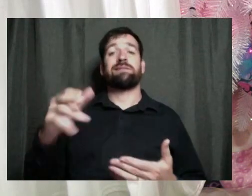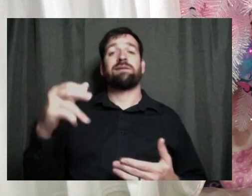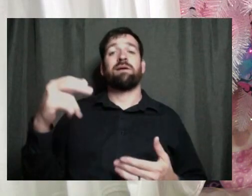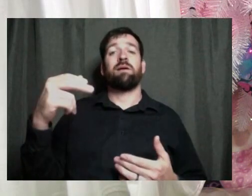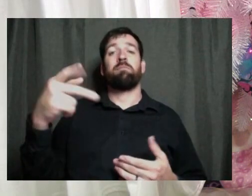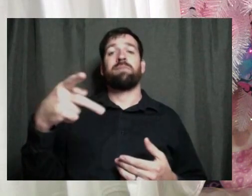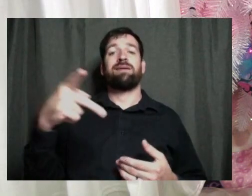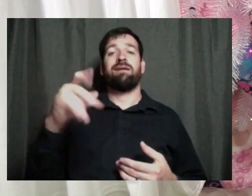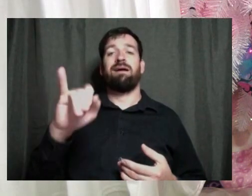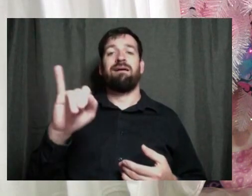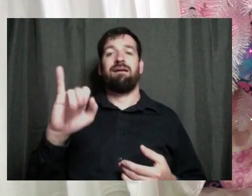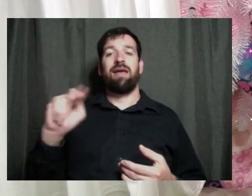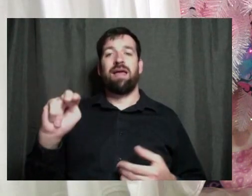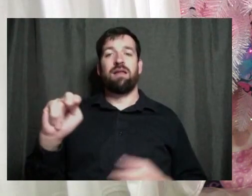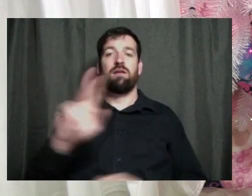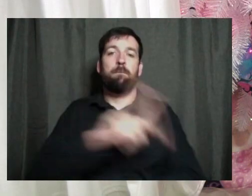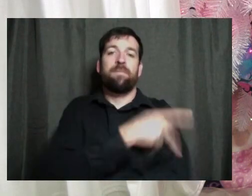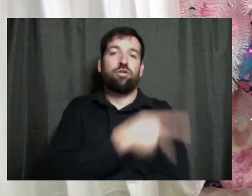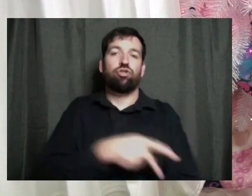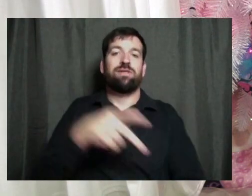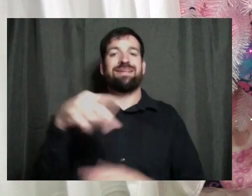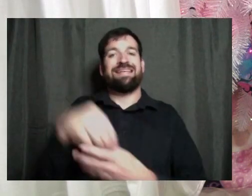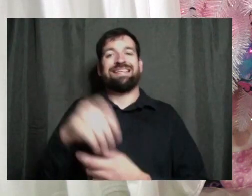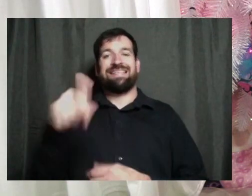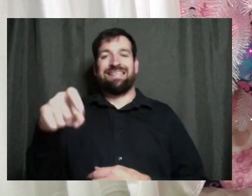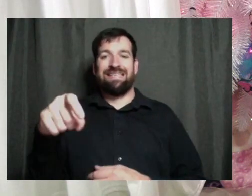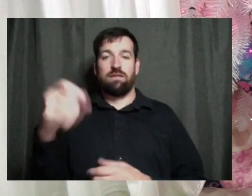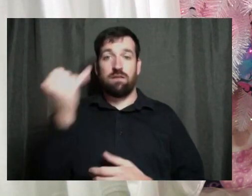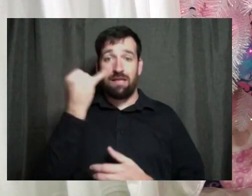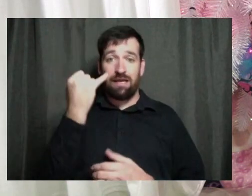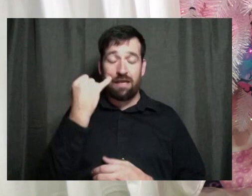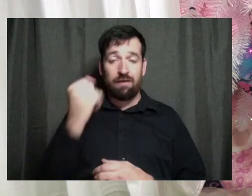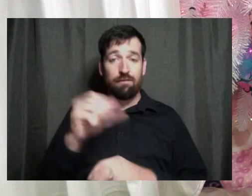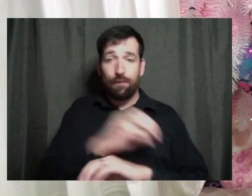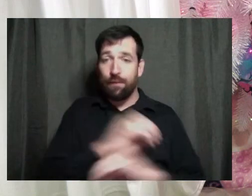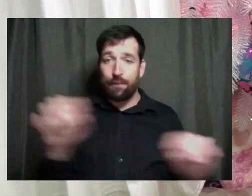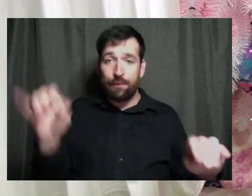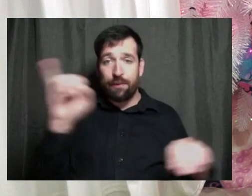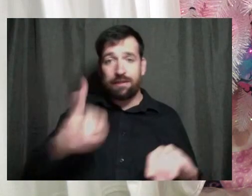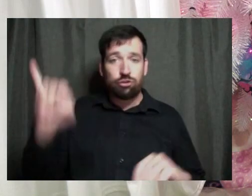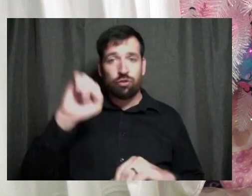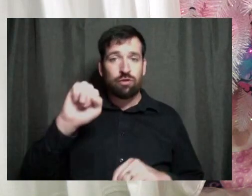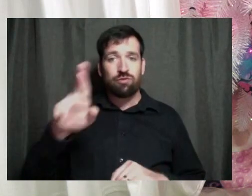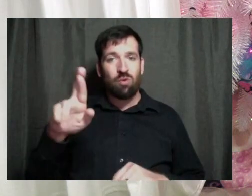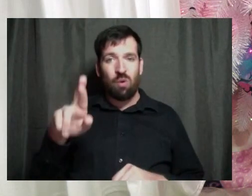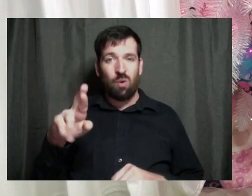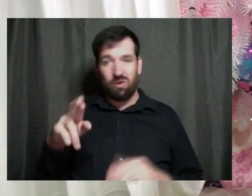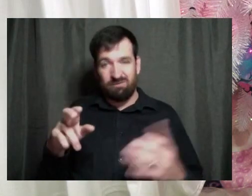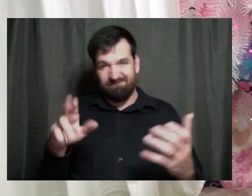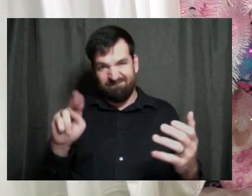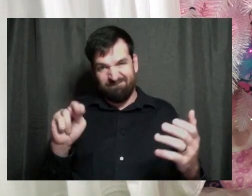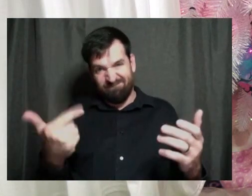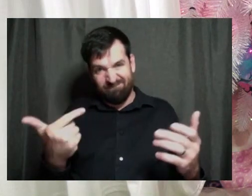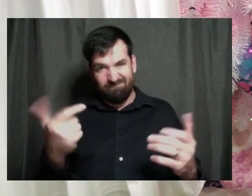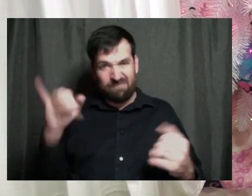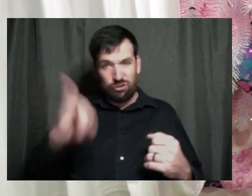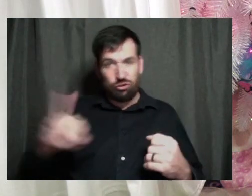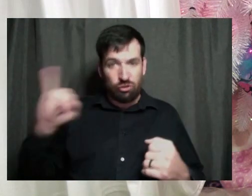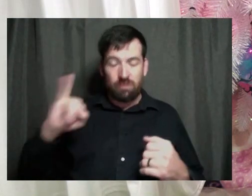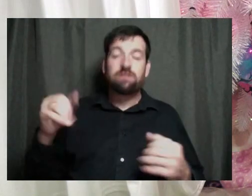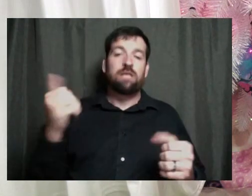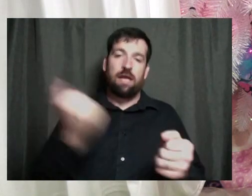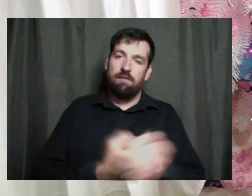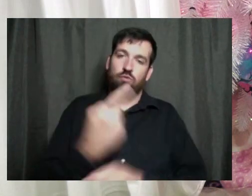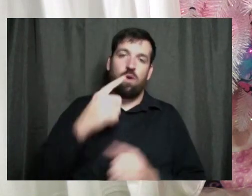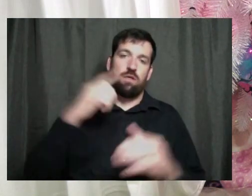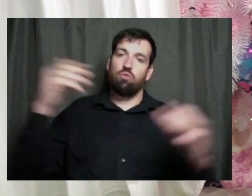for those patients that are uninsured or underinsured. So everyone is welcome. And we encourage that through our